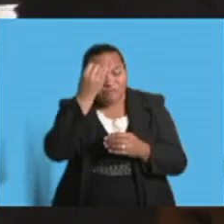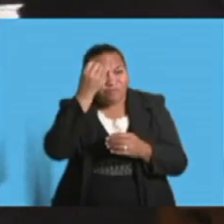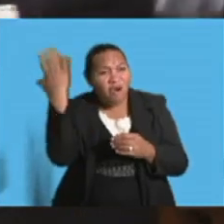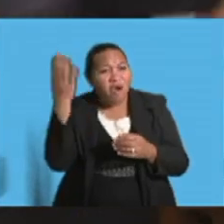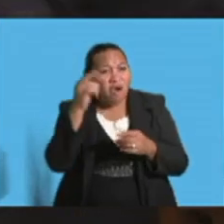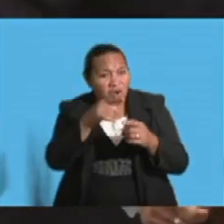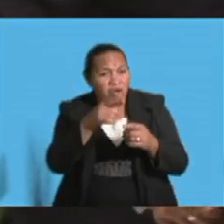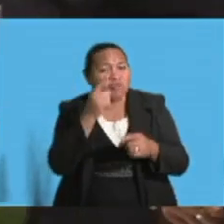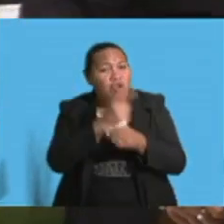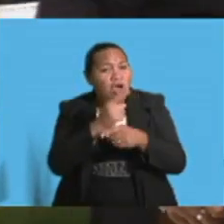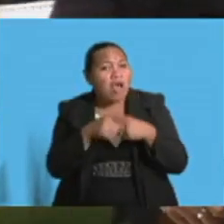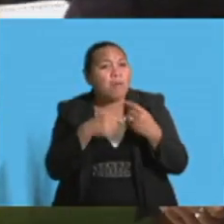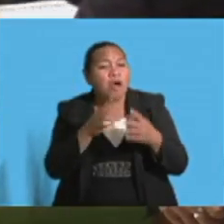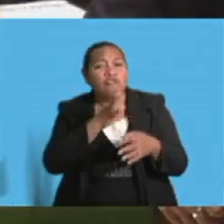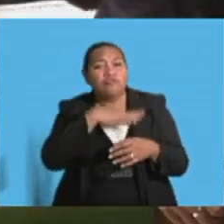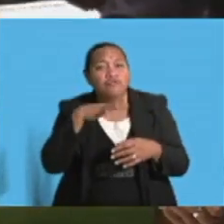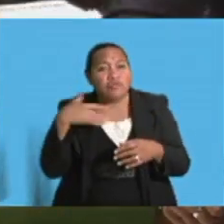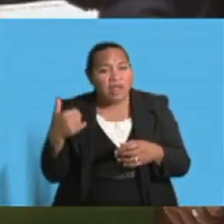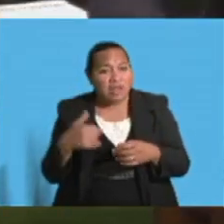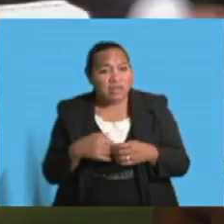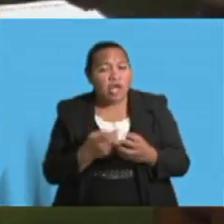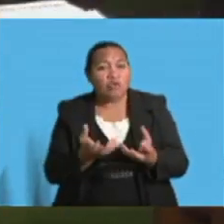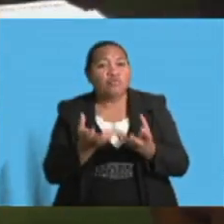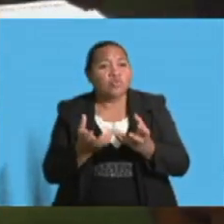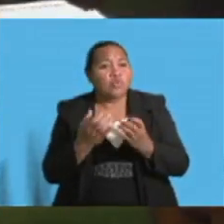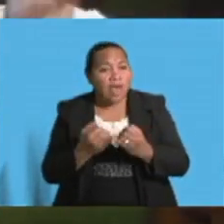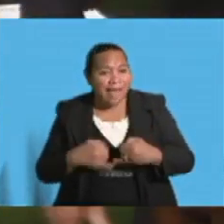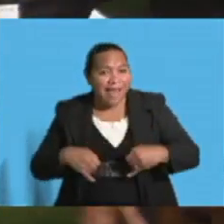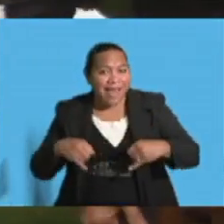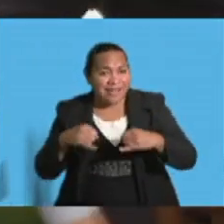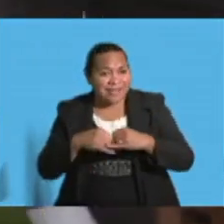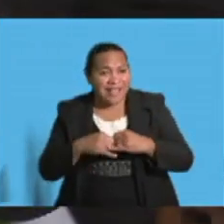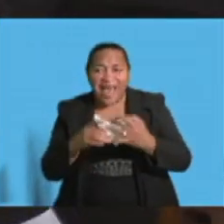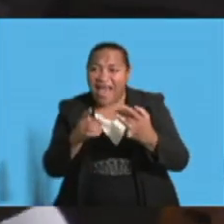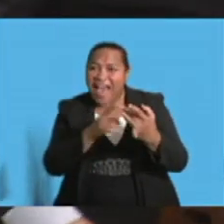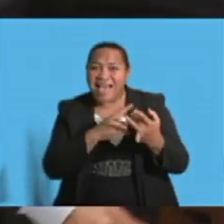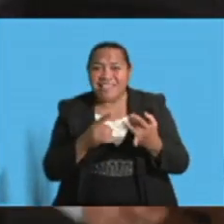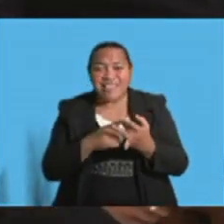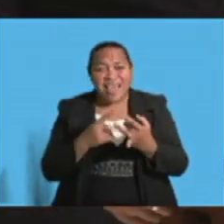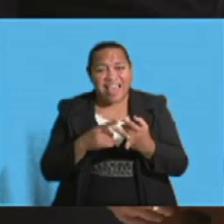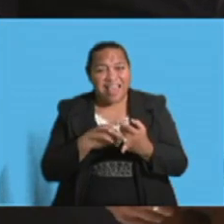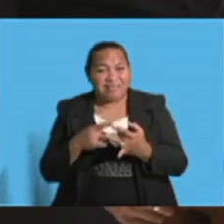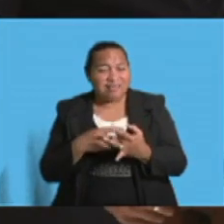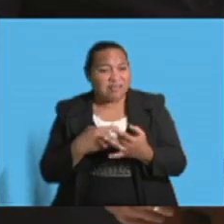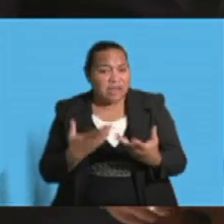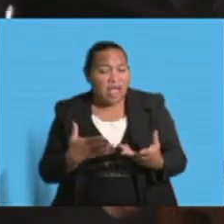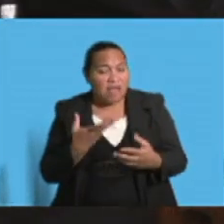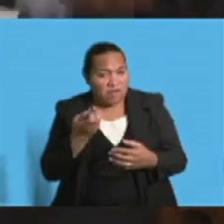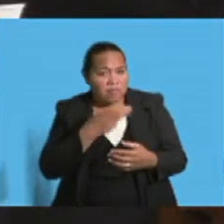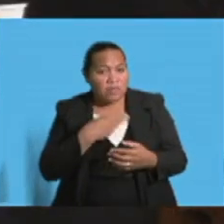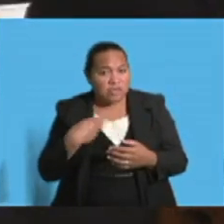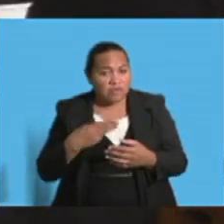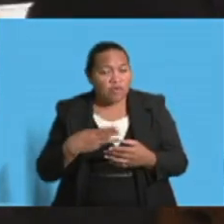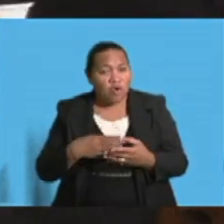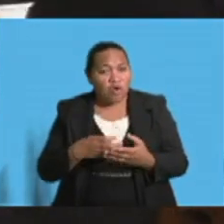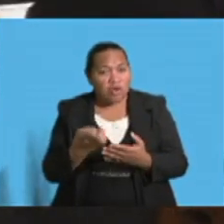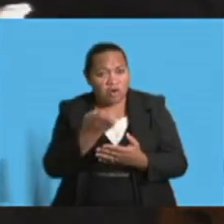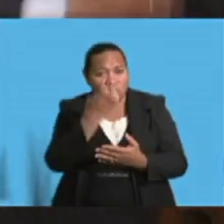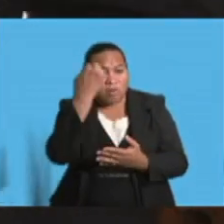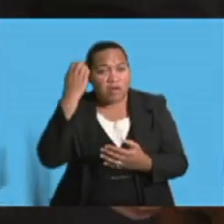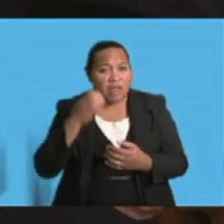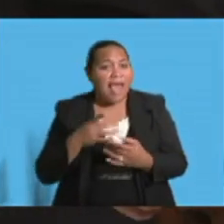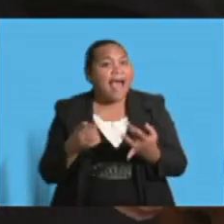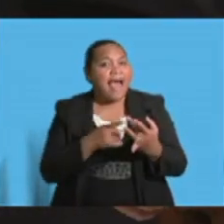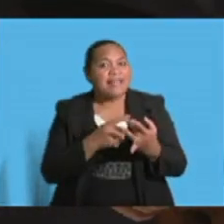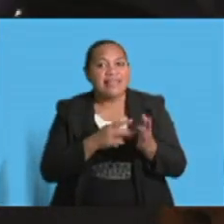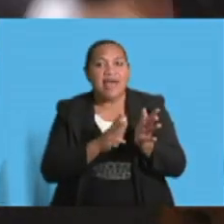always talk about. She forgot to mention Cook Islands, many other non-Muslim countries that Ministry of Economy. We had another leader, another